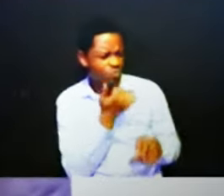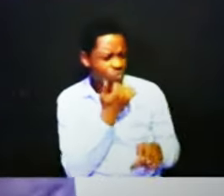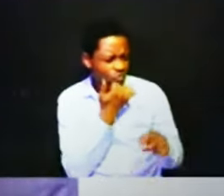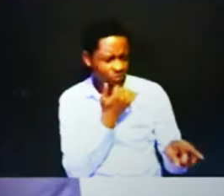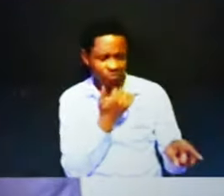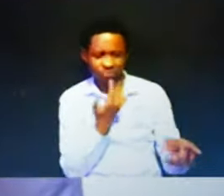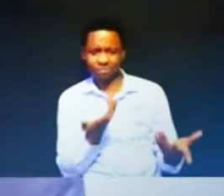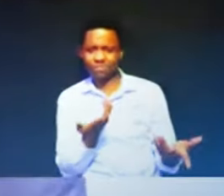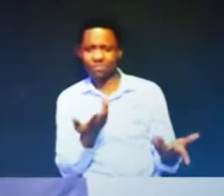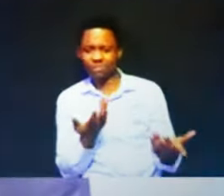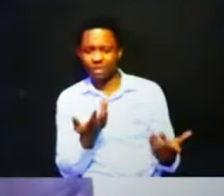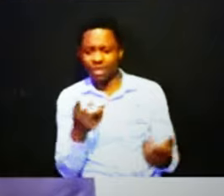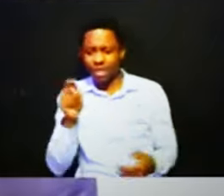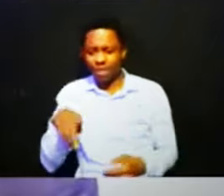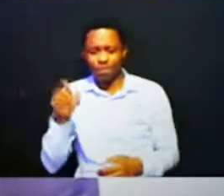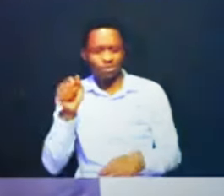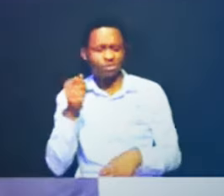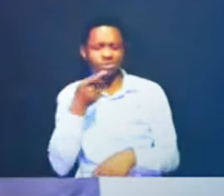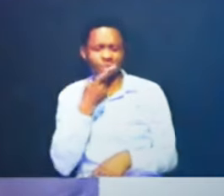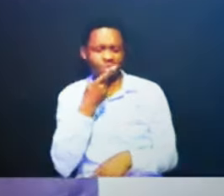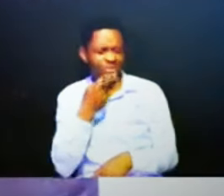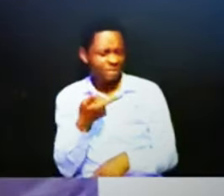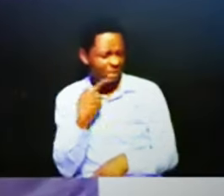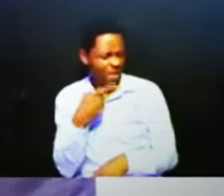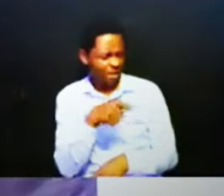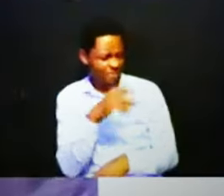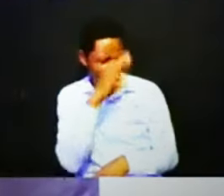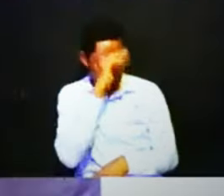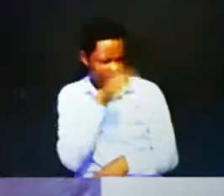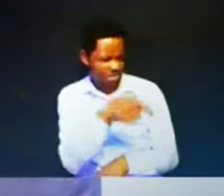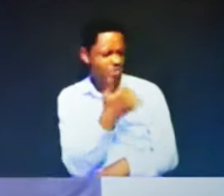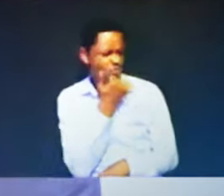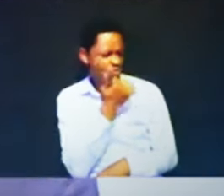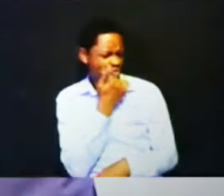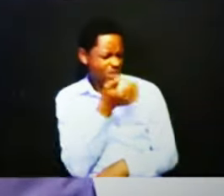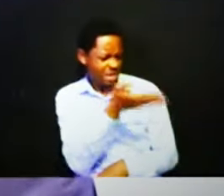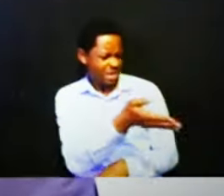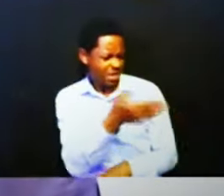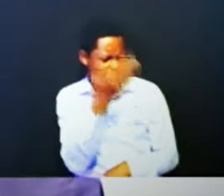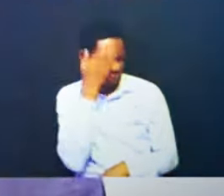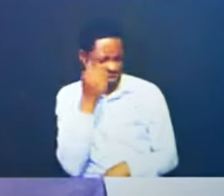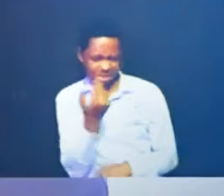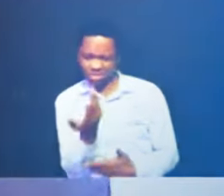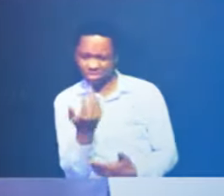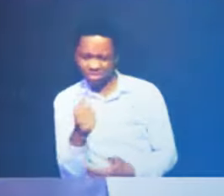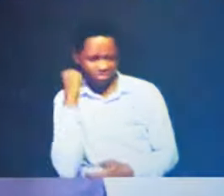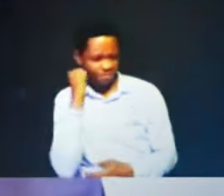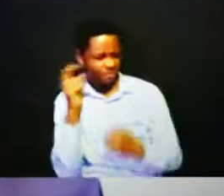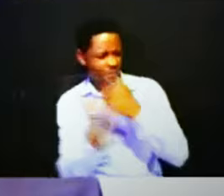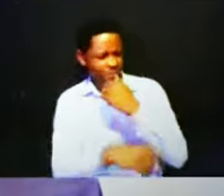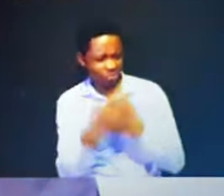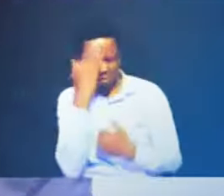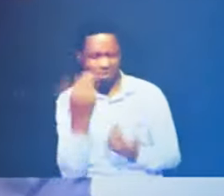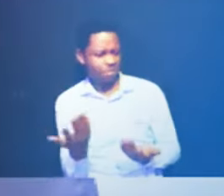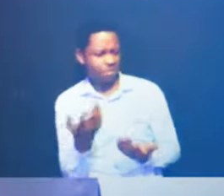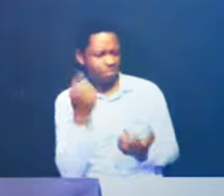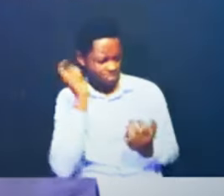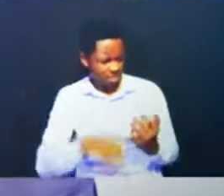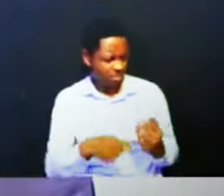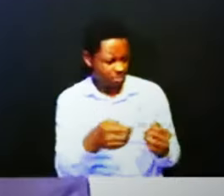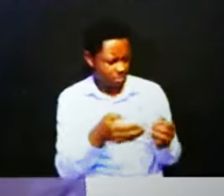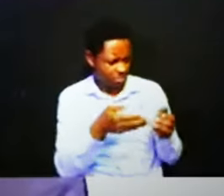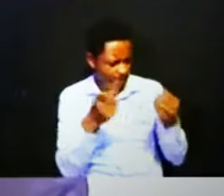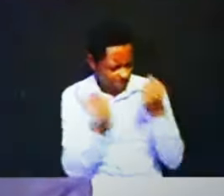act of this person, yet you people are beholding and you don't want to say anything. Some of Paul says, "Shall braba than we ever and for